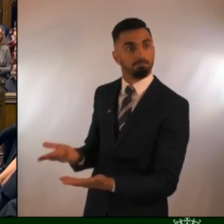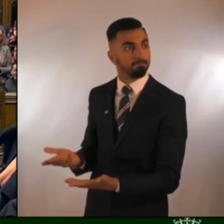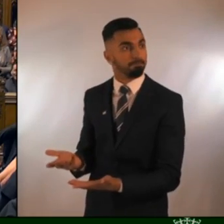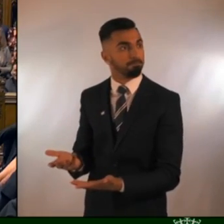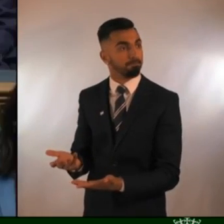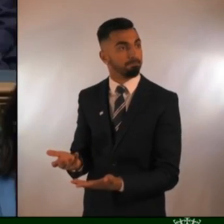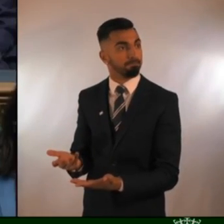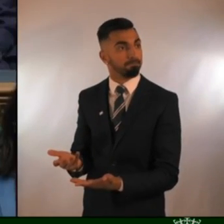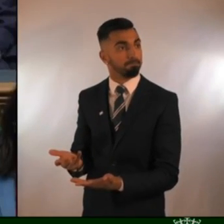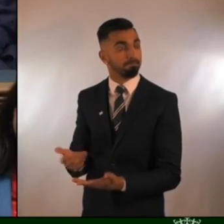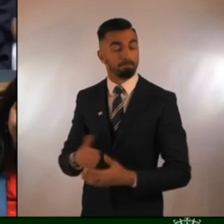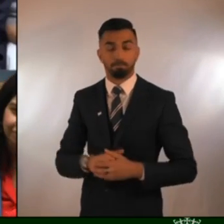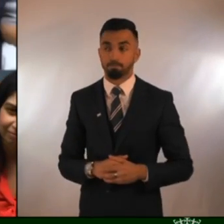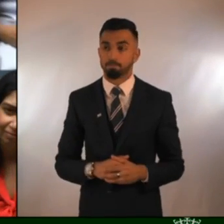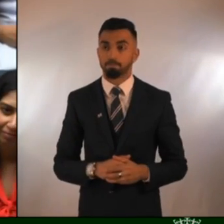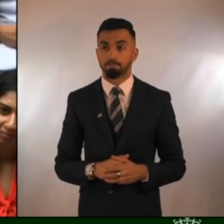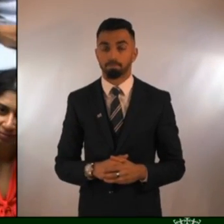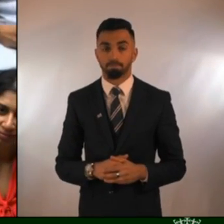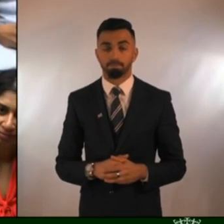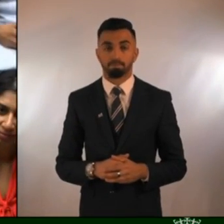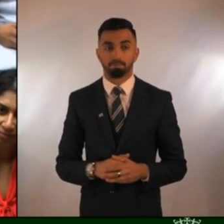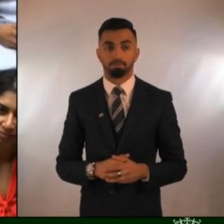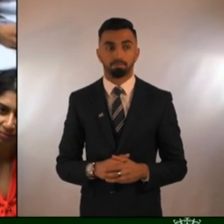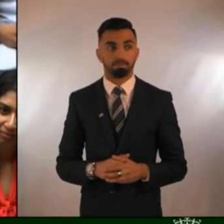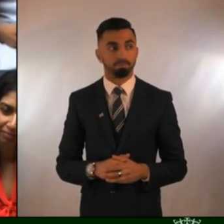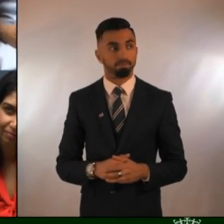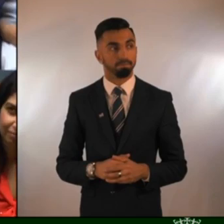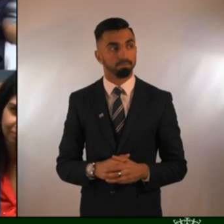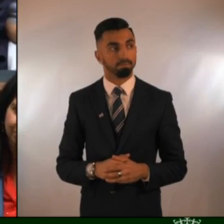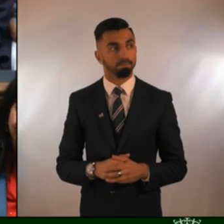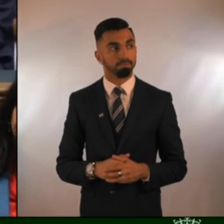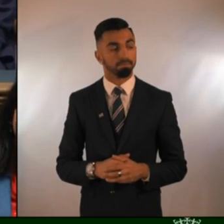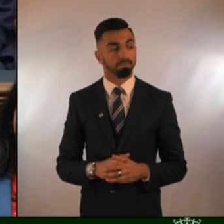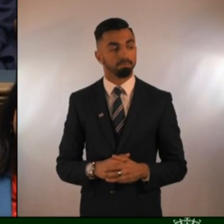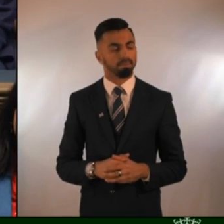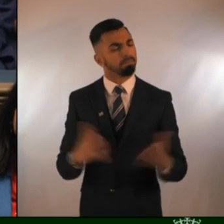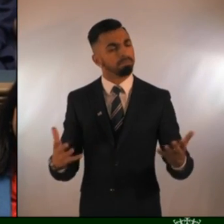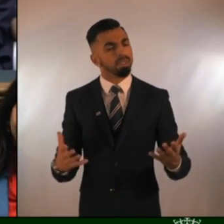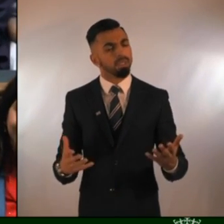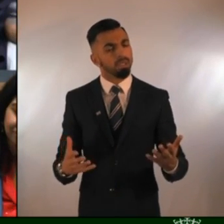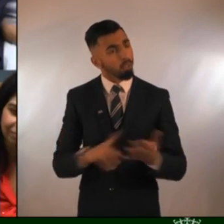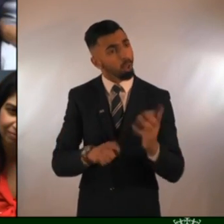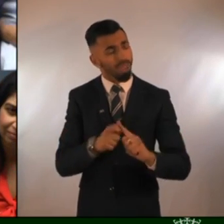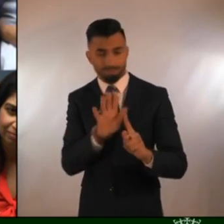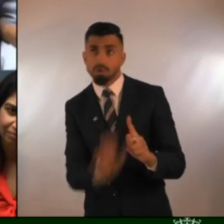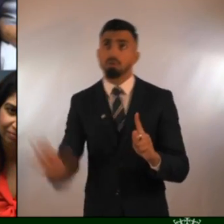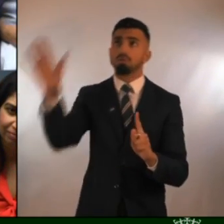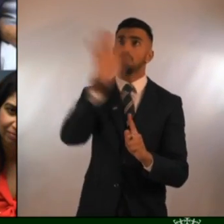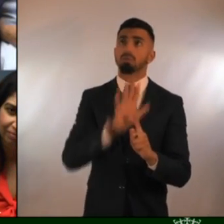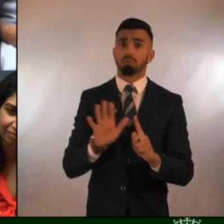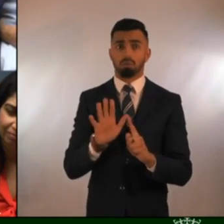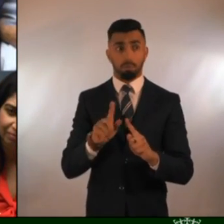Madam Deputy Speaker, we as a party know that talent is evenly spread in our country,